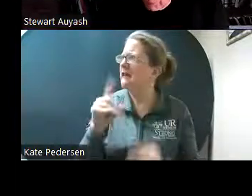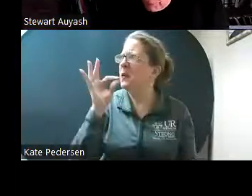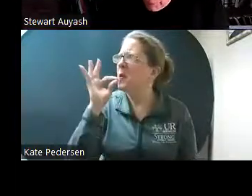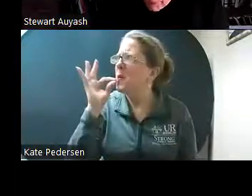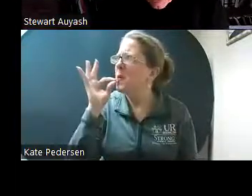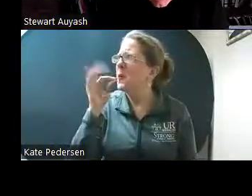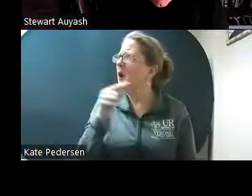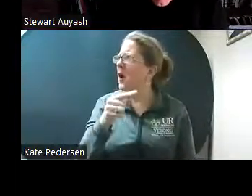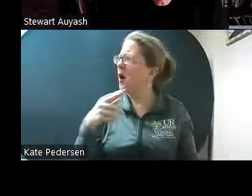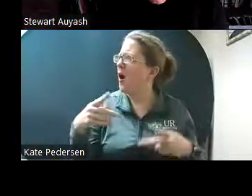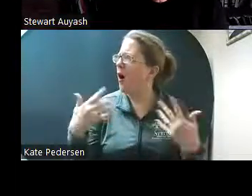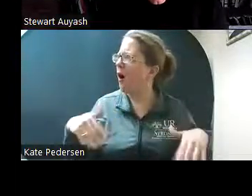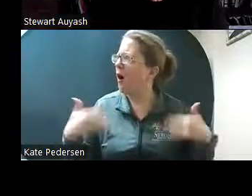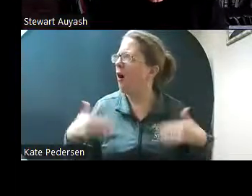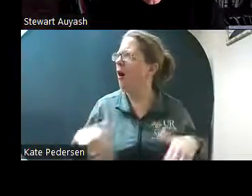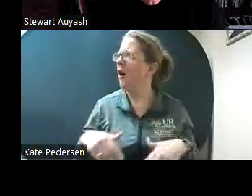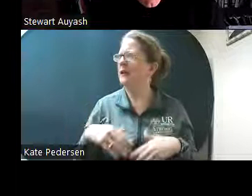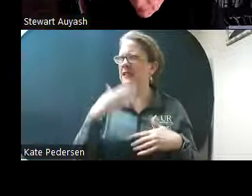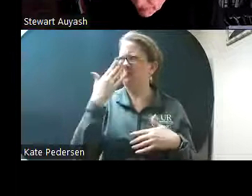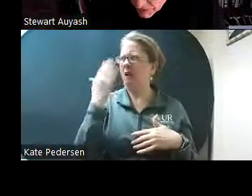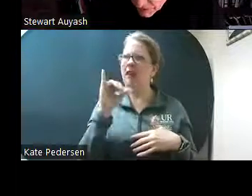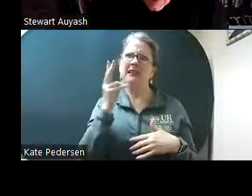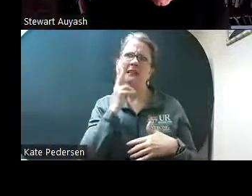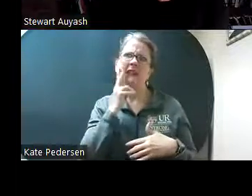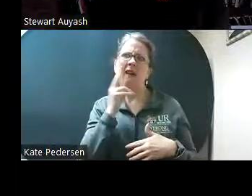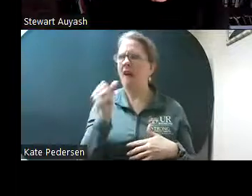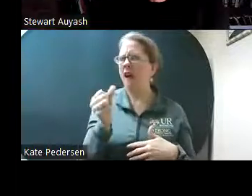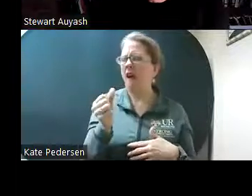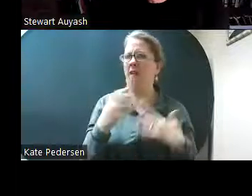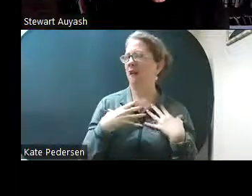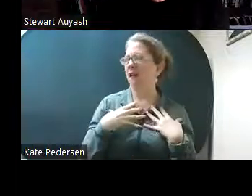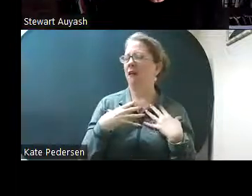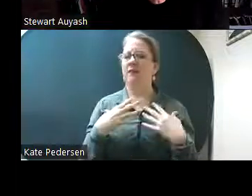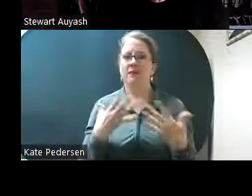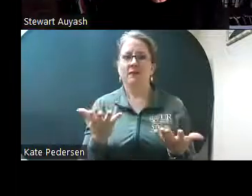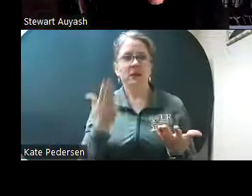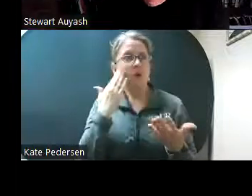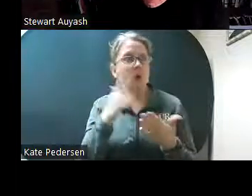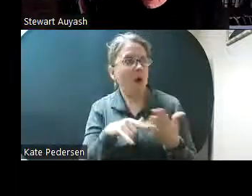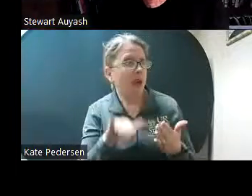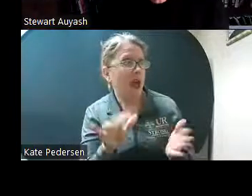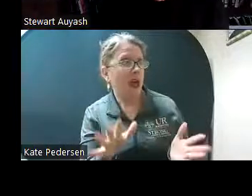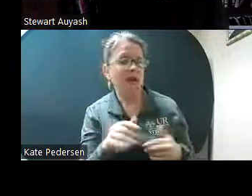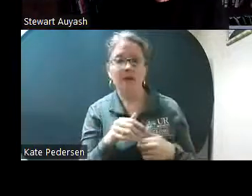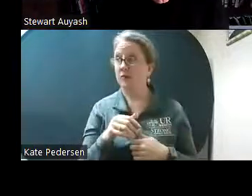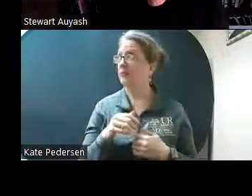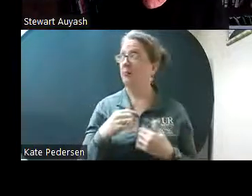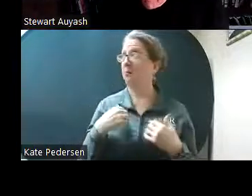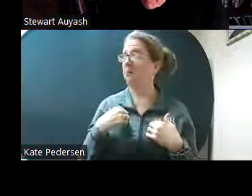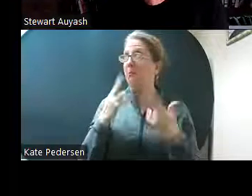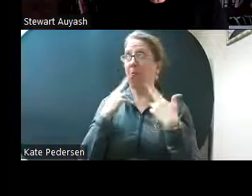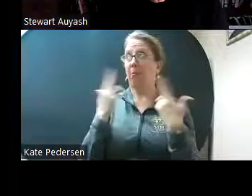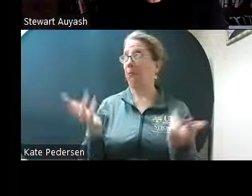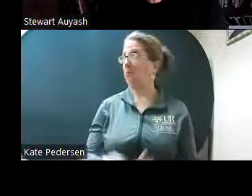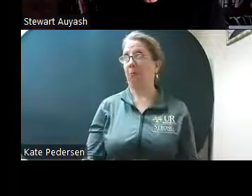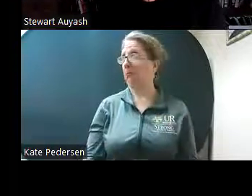this party, were actually smoking something. It didn't smell like cigarettes. She goes, do you know what that is, Stewart? And I said, I have no idea, Mother.